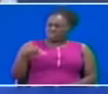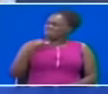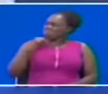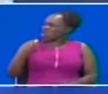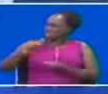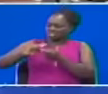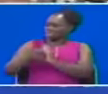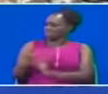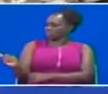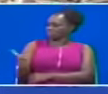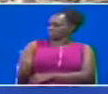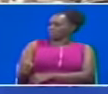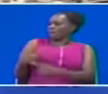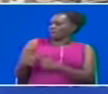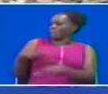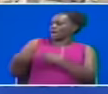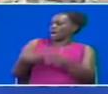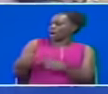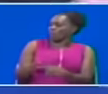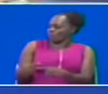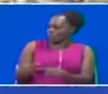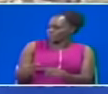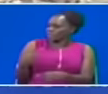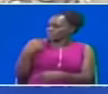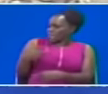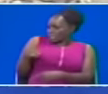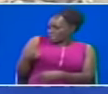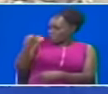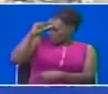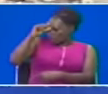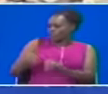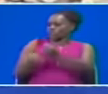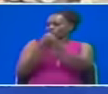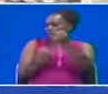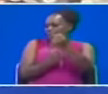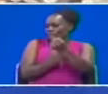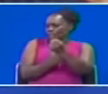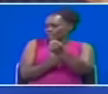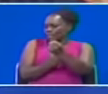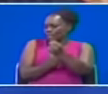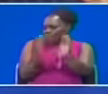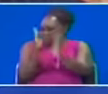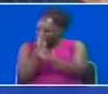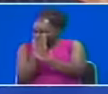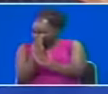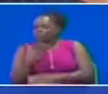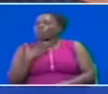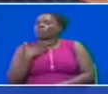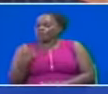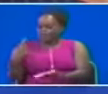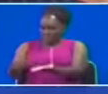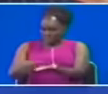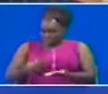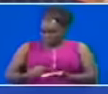about the amendment, but the procedure, claiming it's government-sponsored backdoor amendment. Our desire for